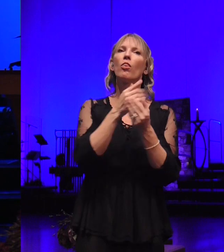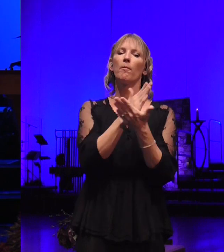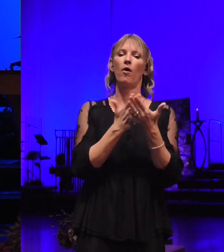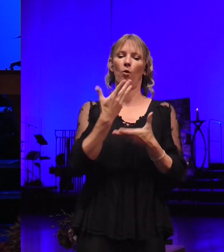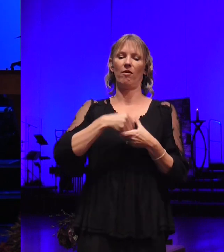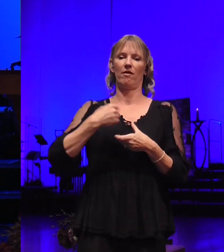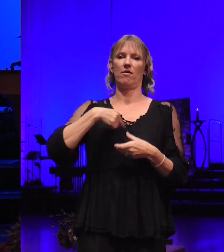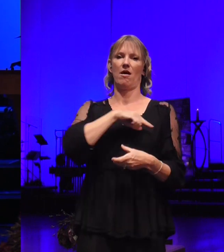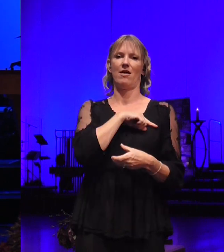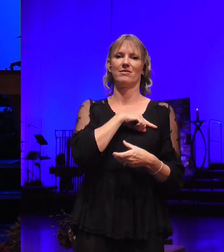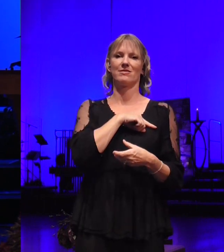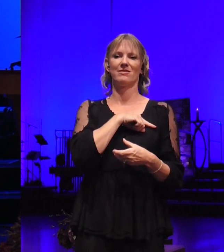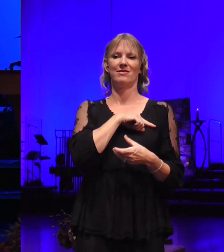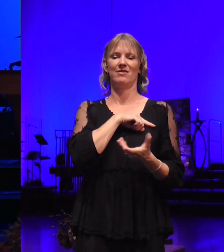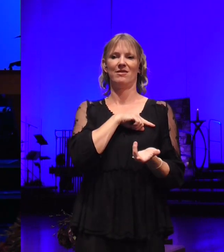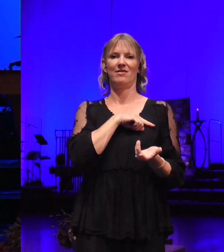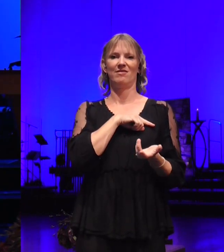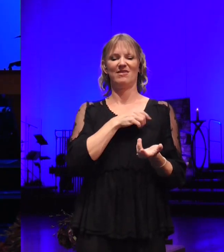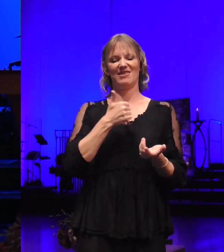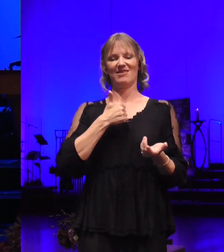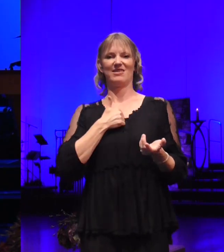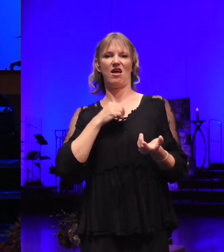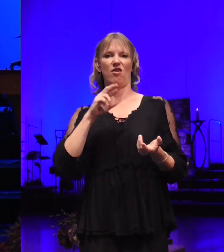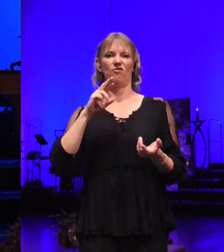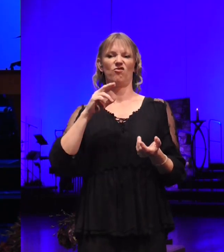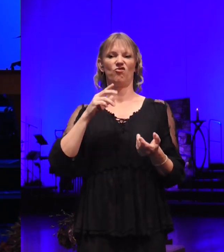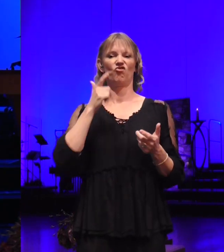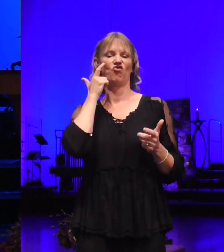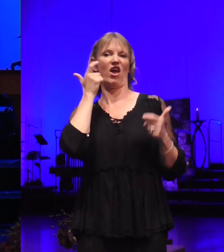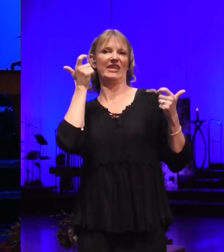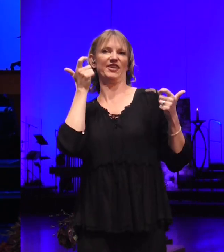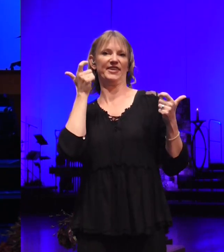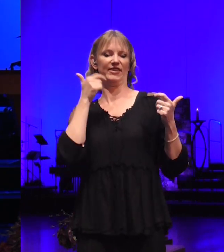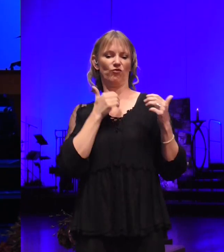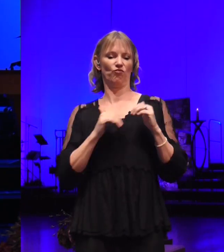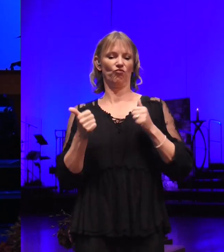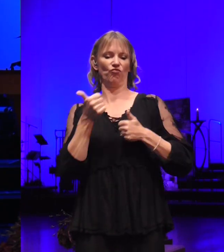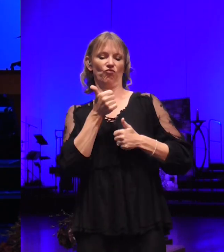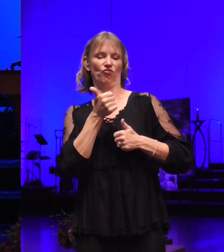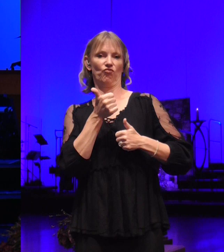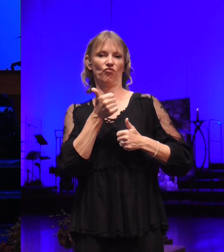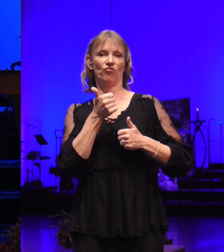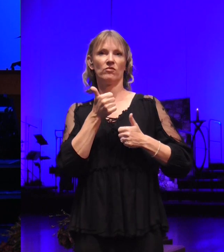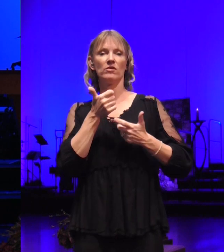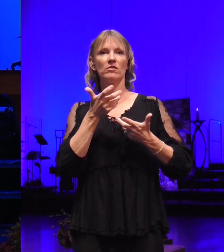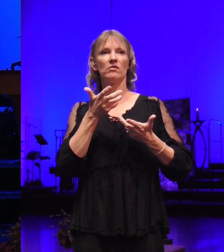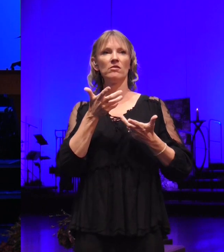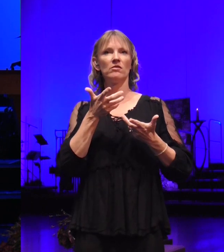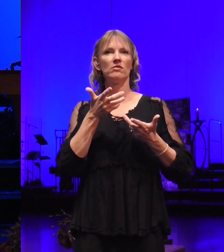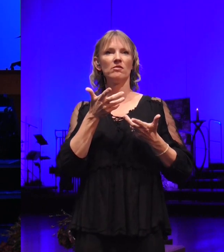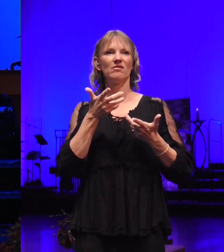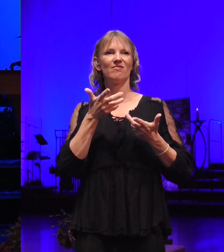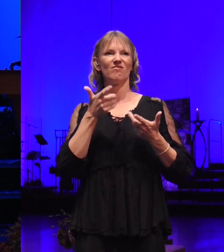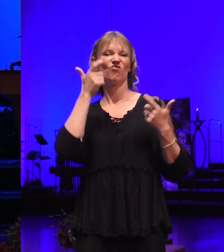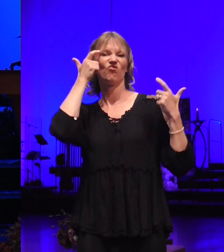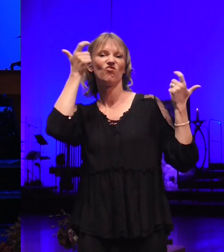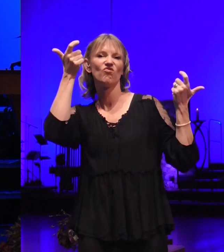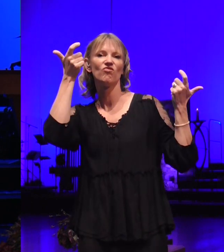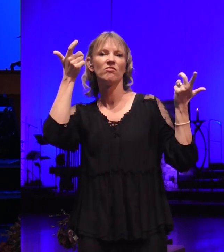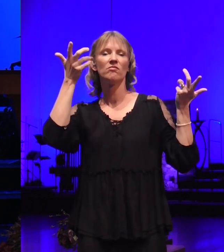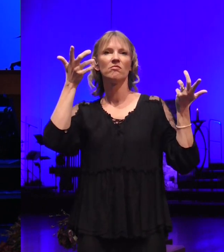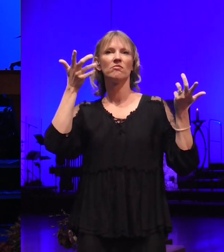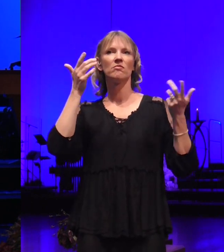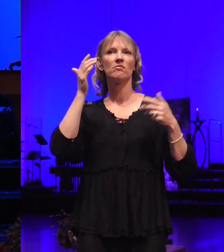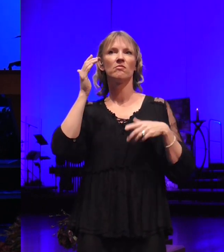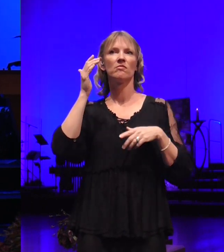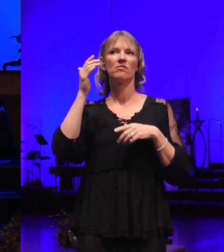that's self-righteous. That part of ourselves that can keep ourselves in a sad arrogance on the